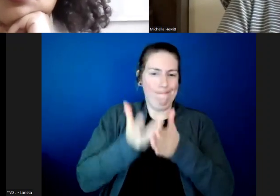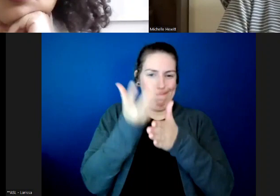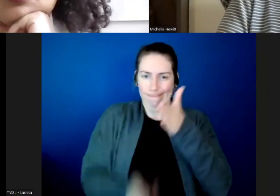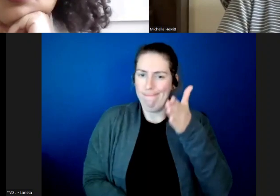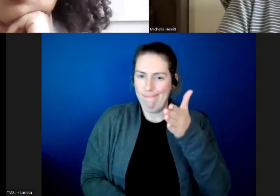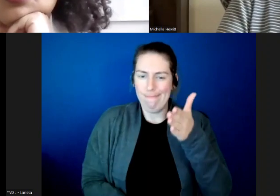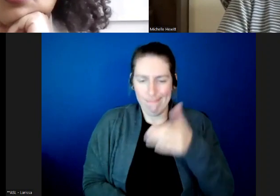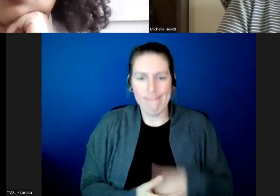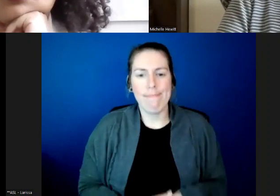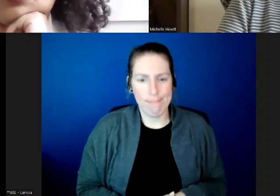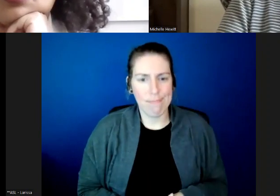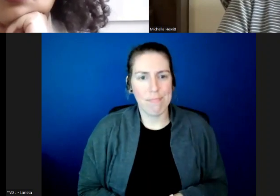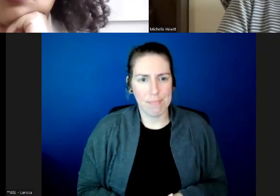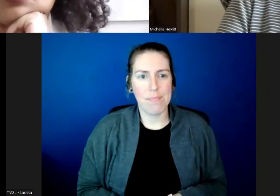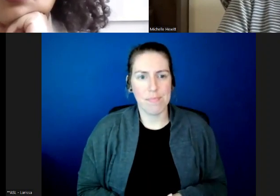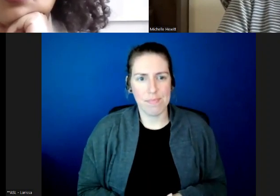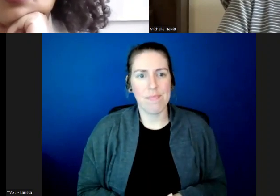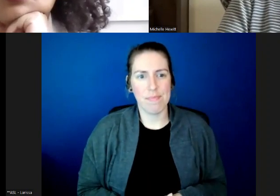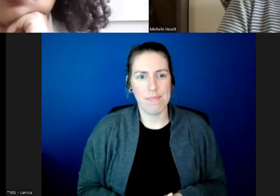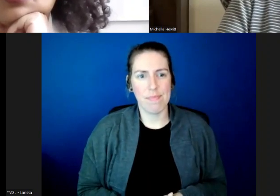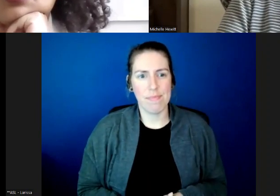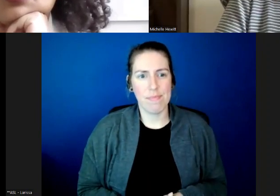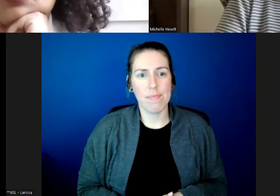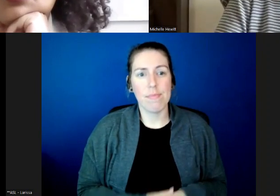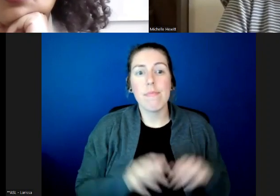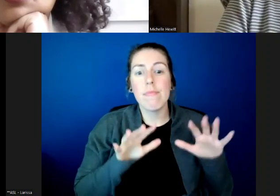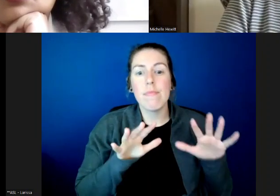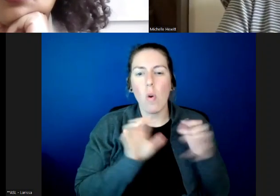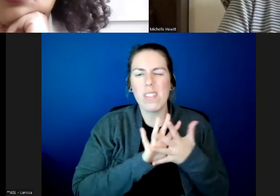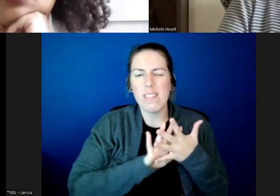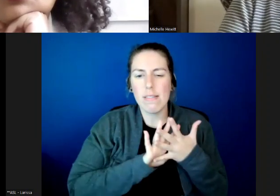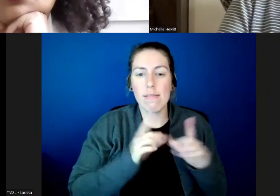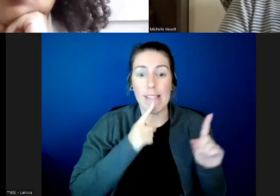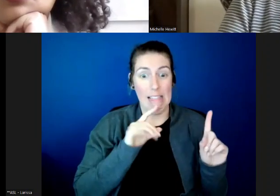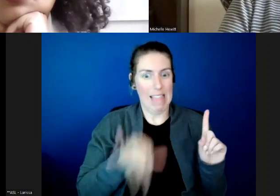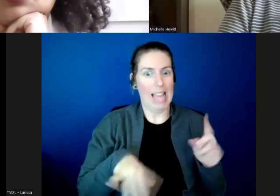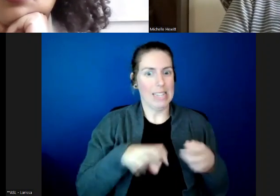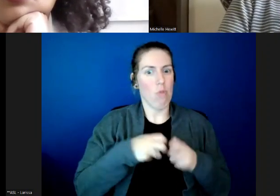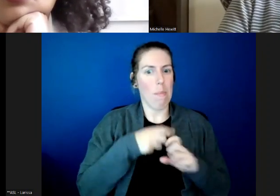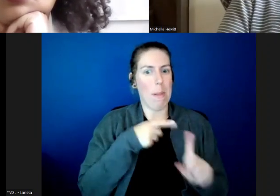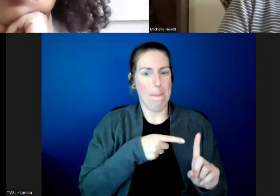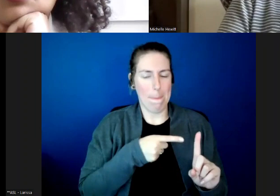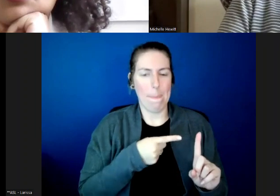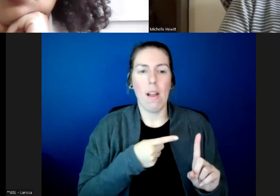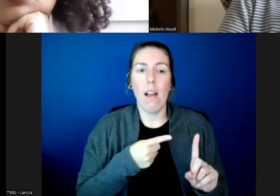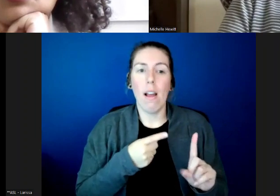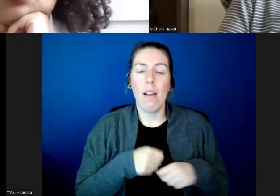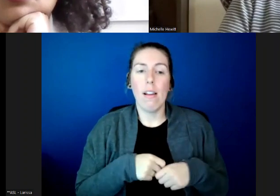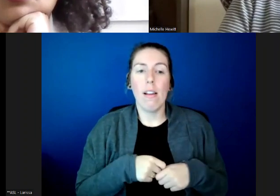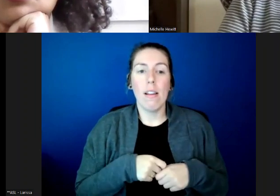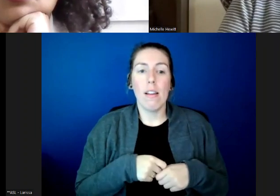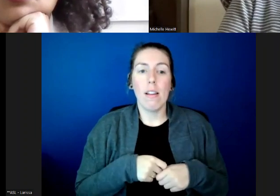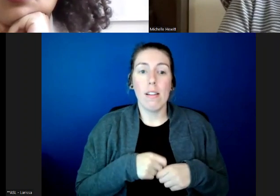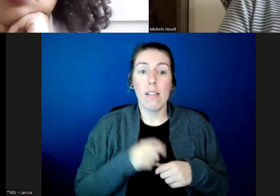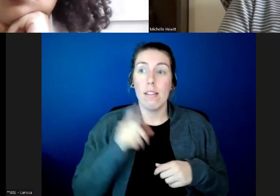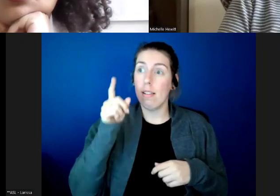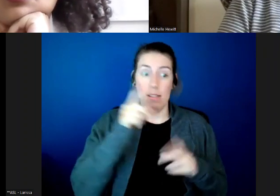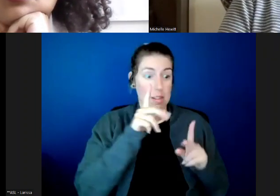of the sort of criminality of this to me, right? Is that the people who are most